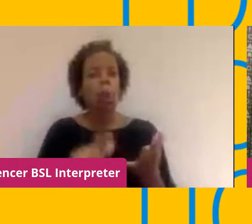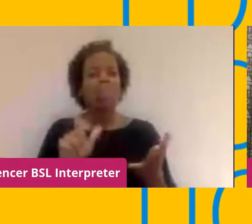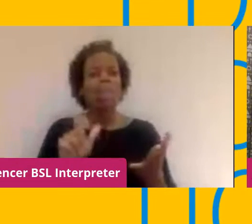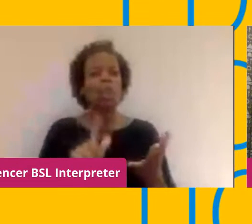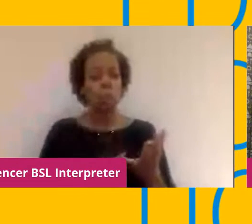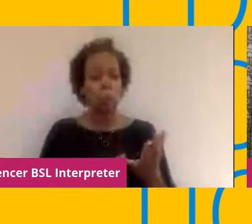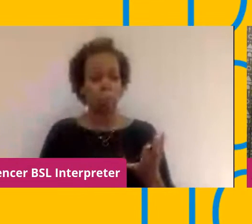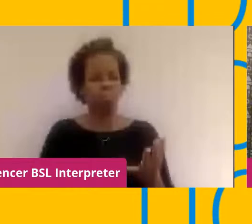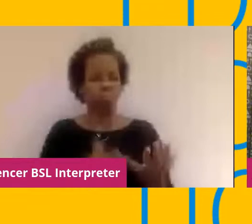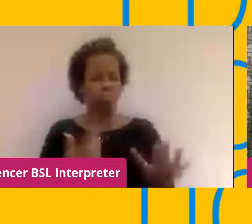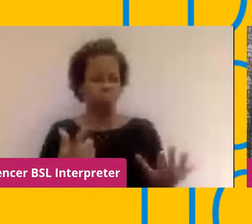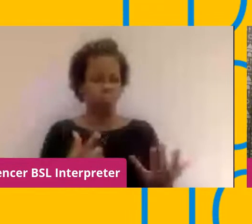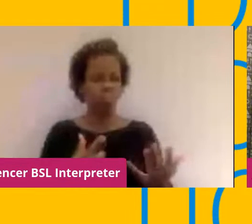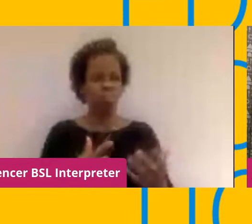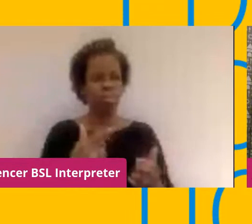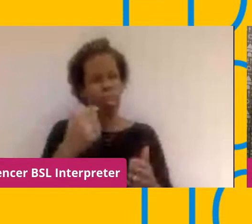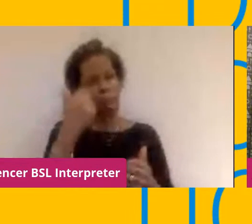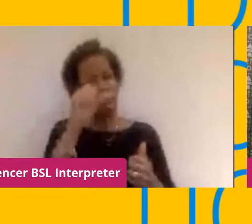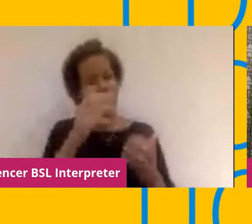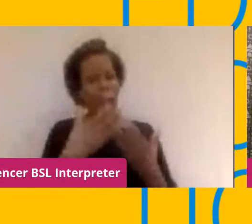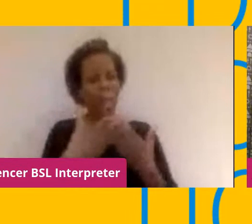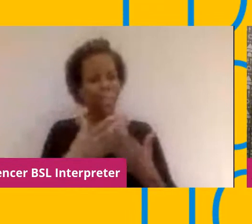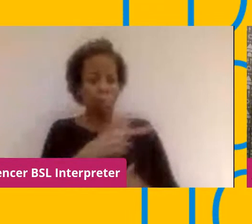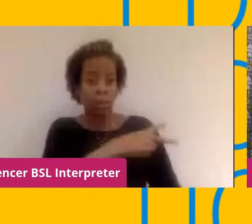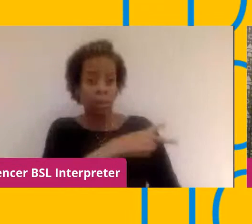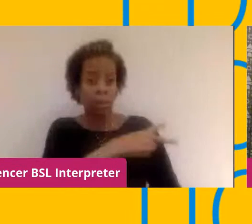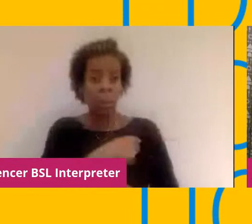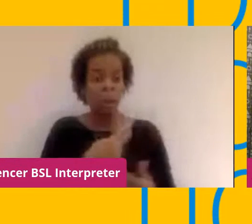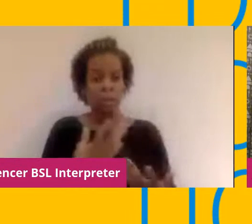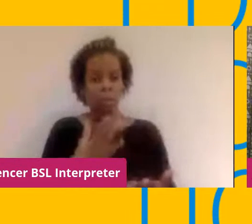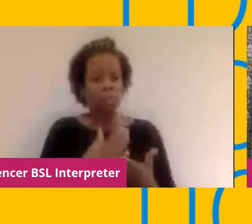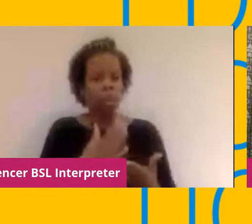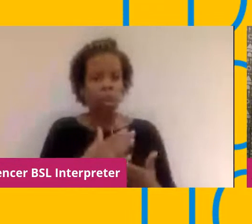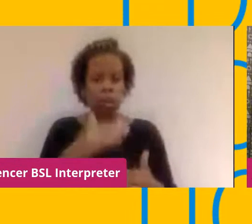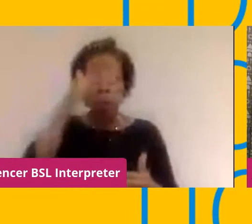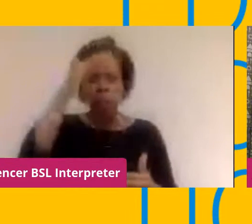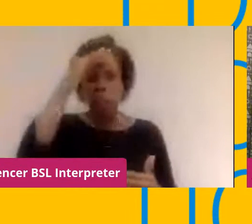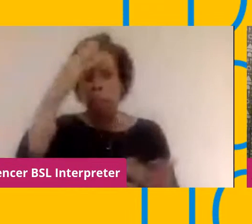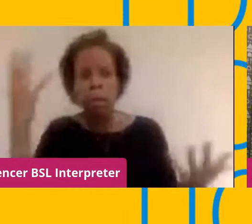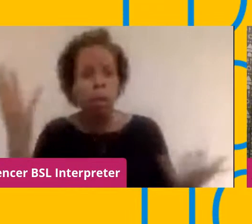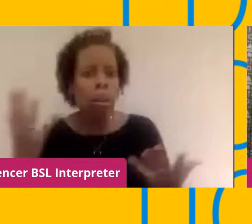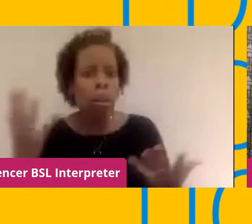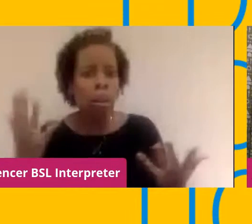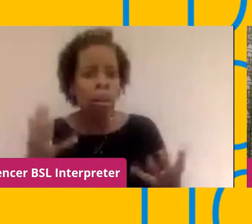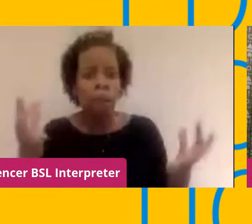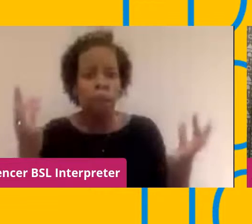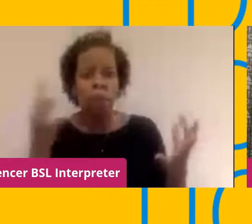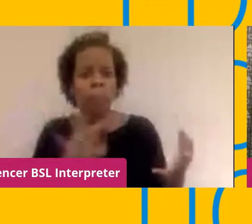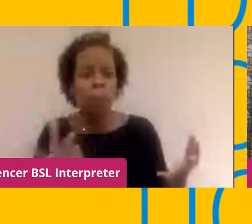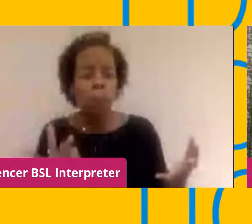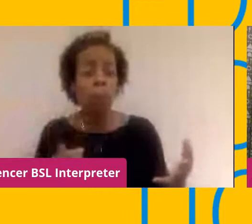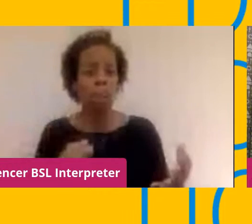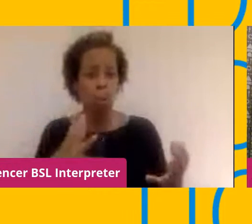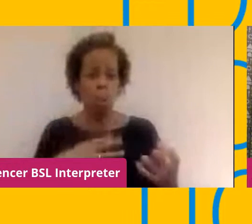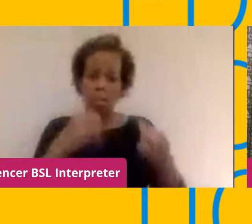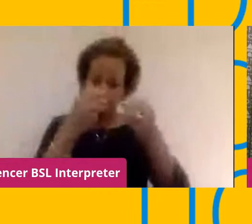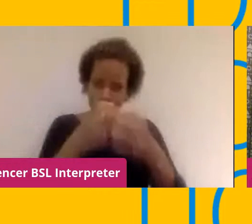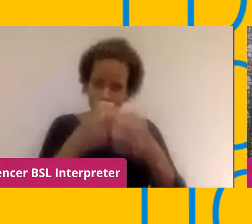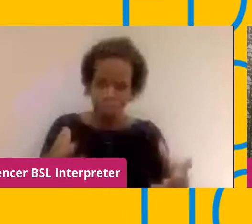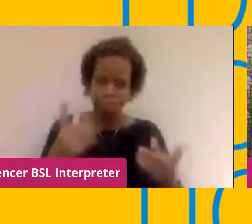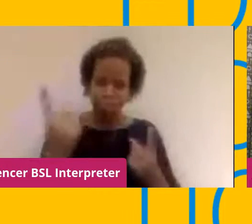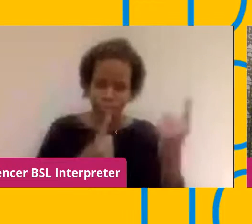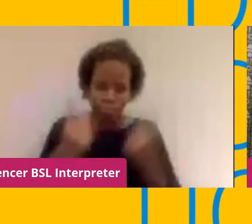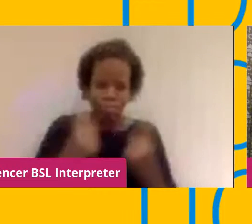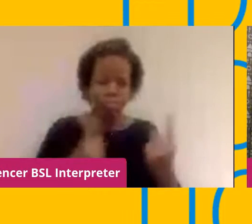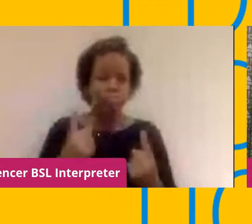of higher than it has been right now. And so there's lots of things we can do on that score as well. Obviously, majority petitions would help, but